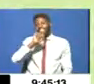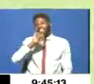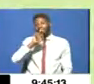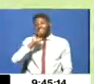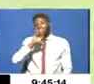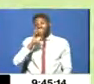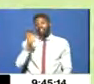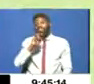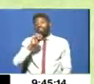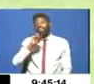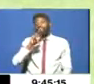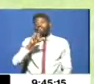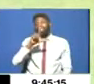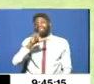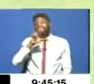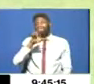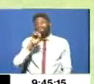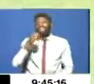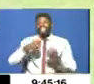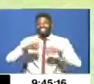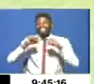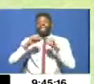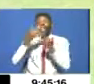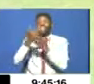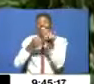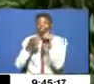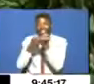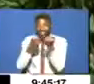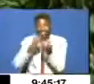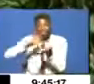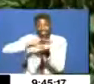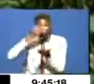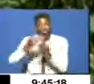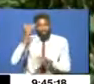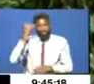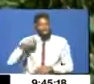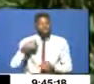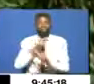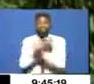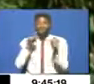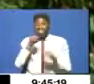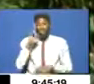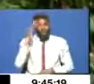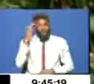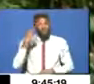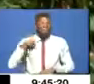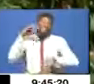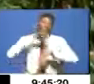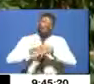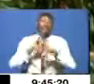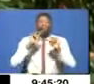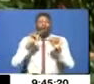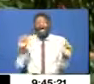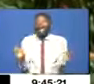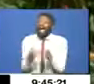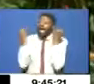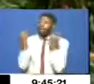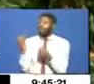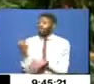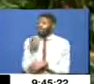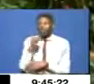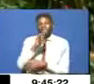And he knew me very well. Not that that's why I got it, but it was just a coincidence that Masinde